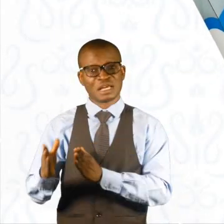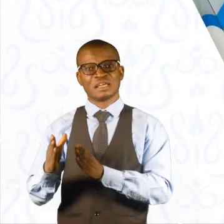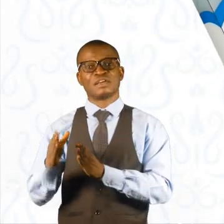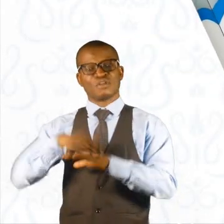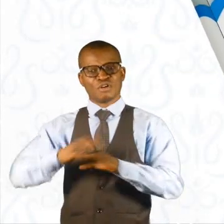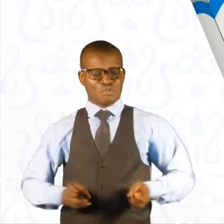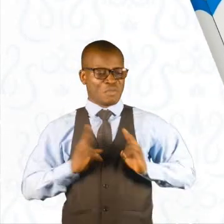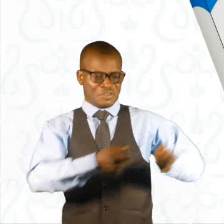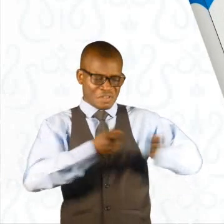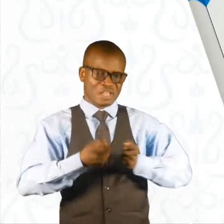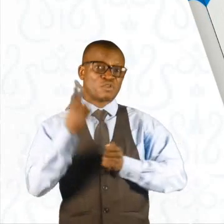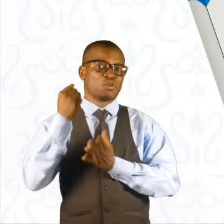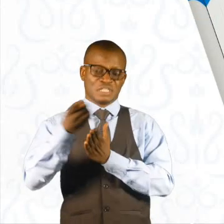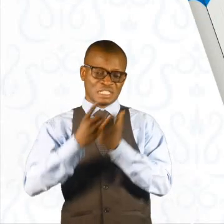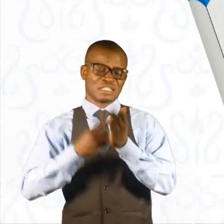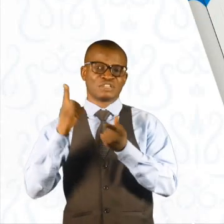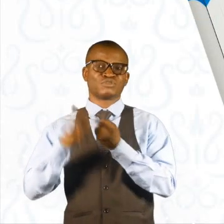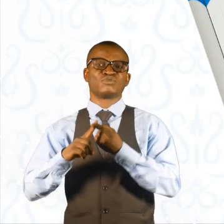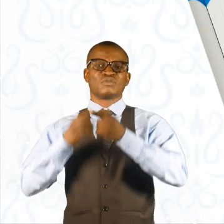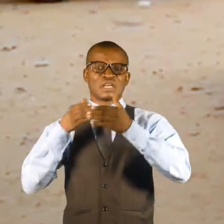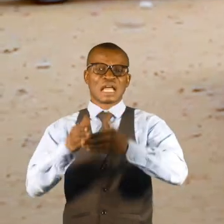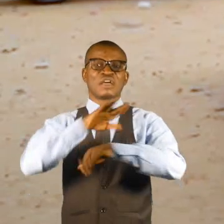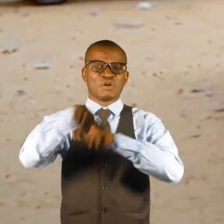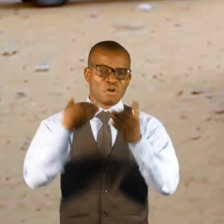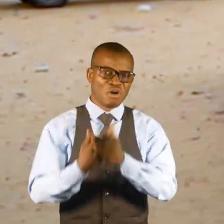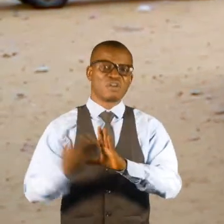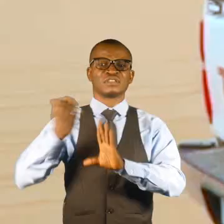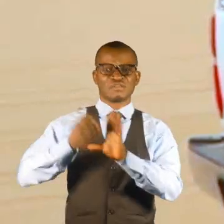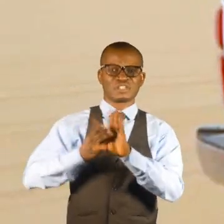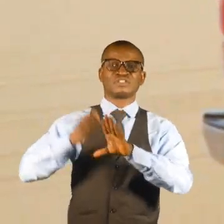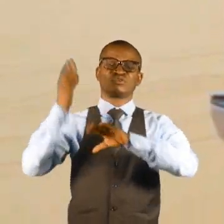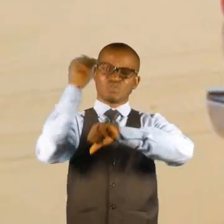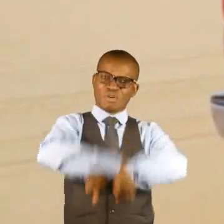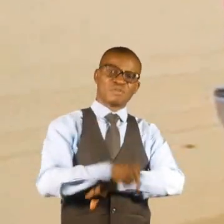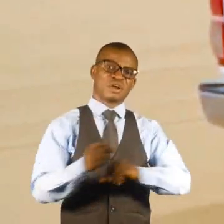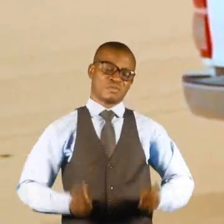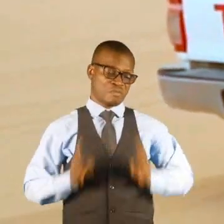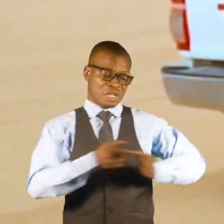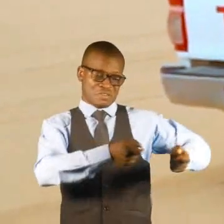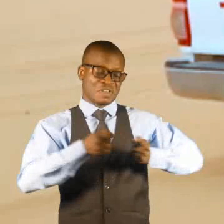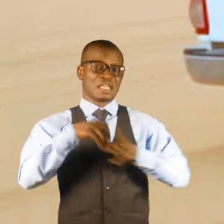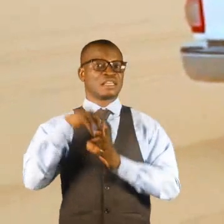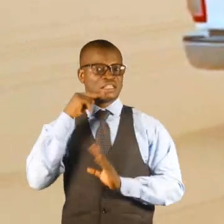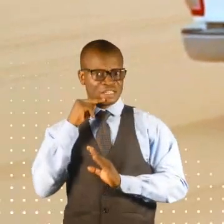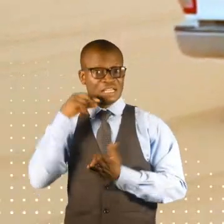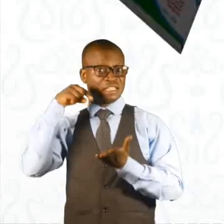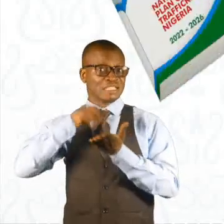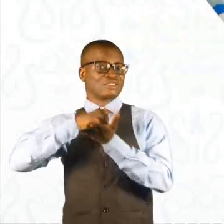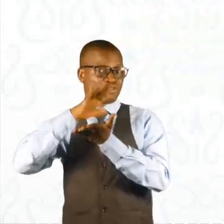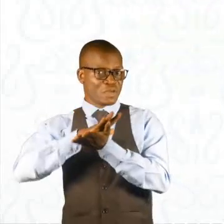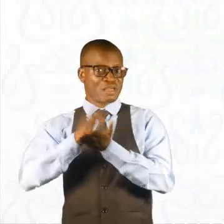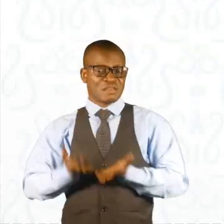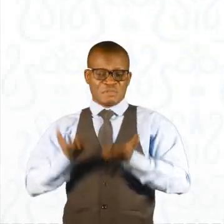Human Trafficking was designed to serve as a national blueprint to guide all interventions in combating human trafficking in Nigeria.